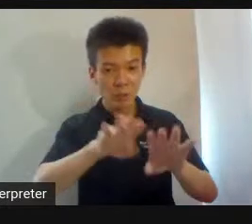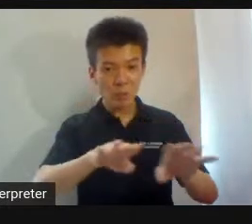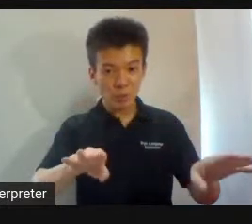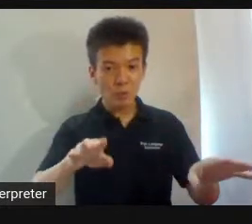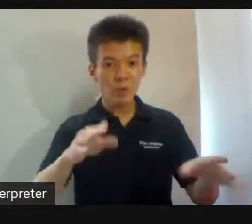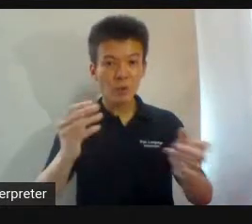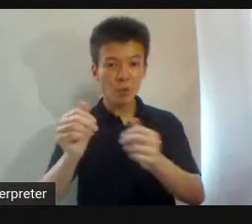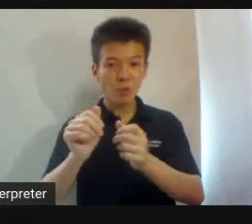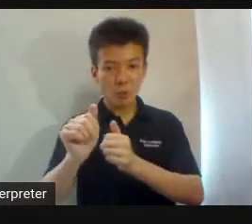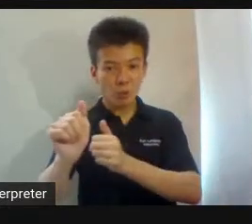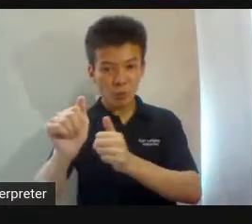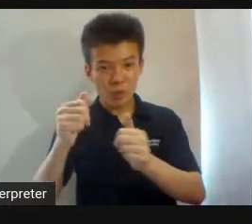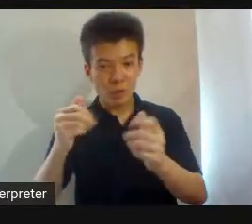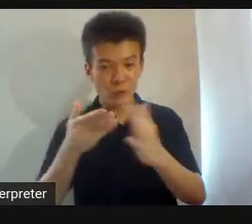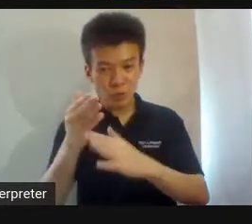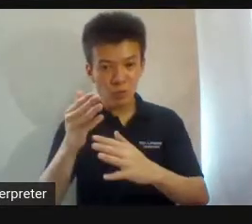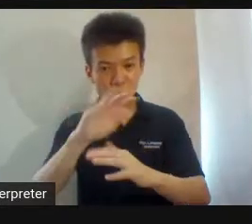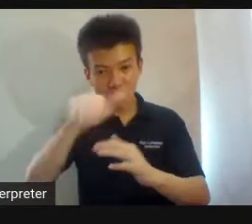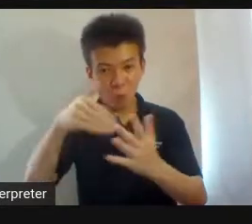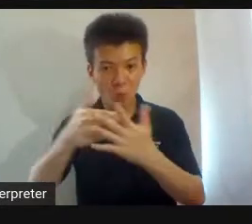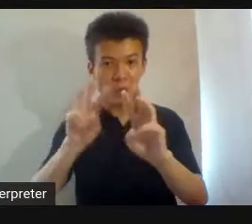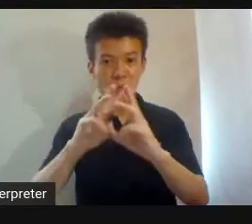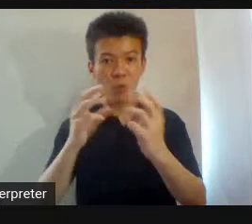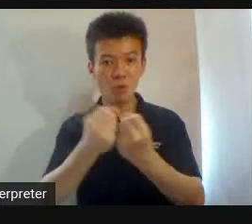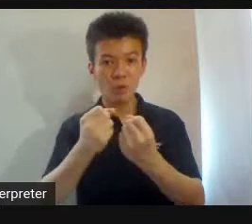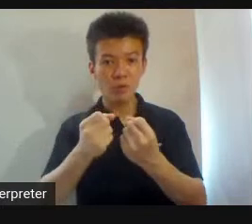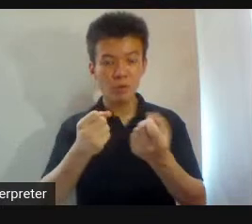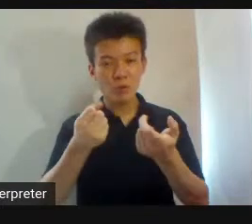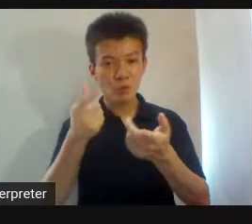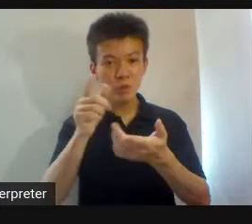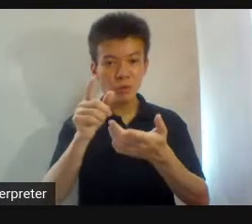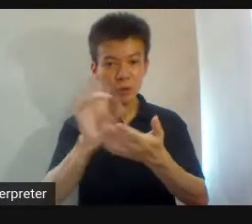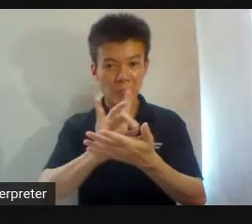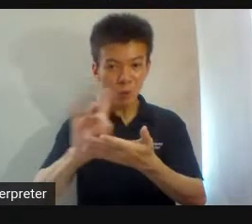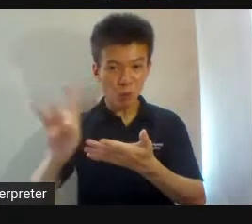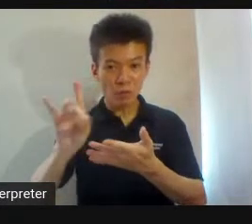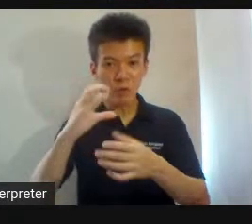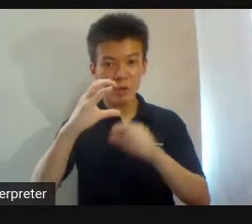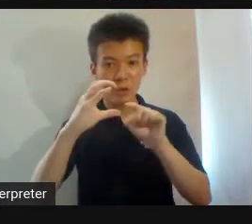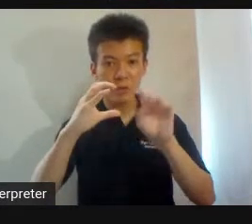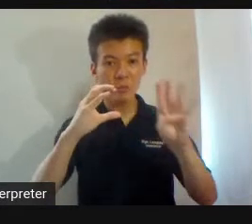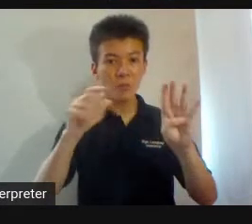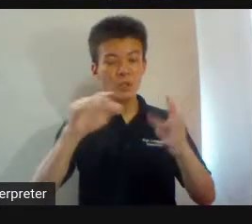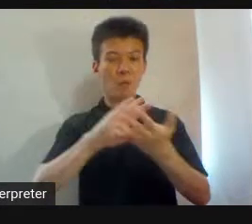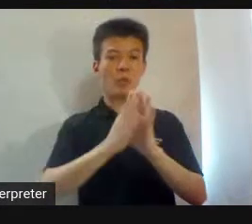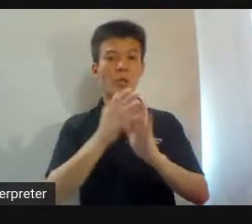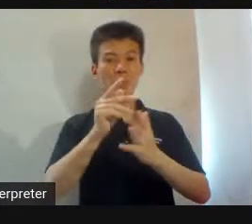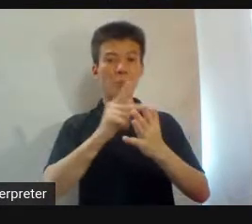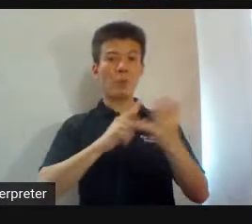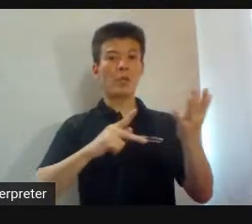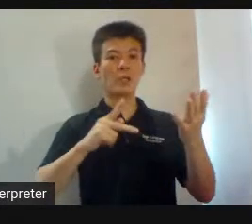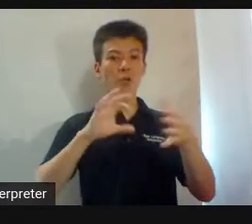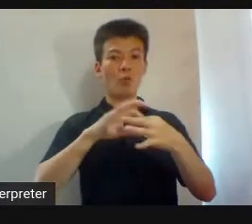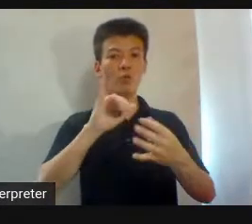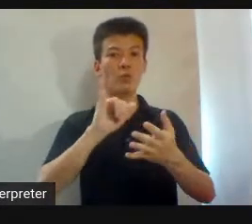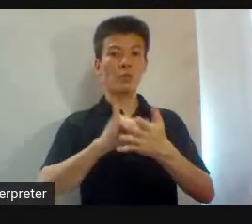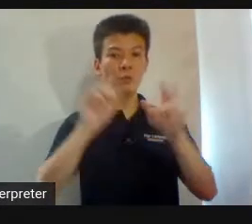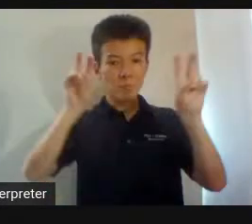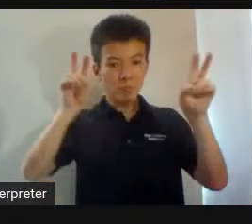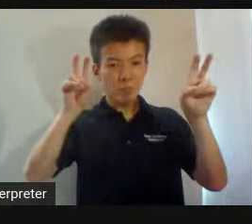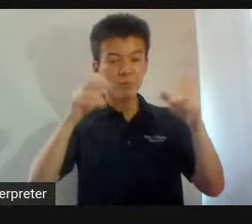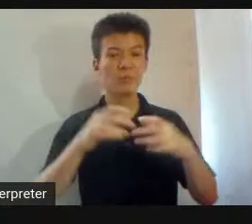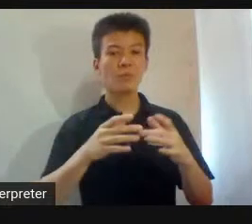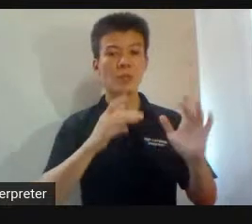follow us through 16 workshops, through the 8 weeks of Circuit Breaker, they become a part of this so-called